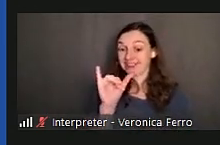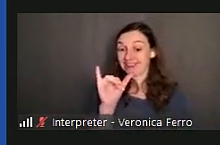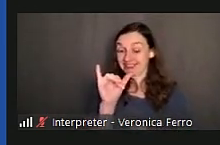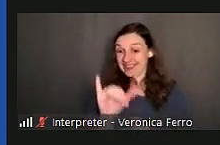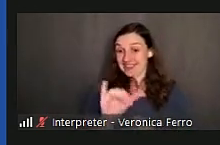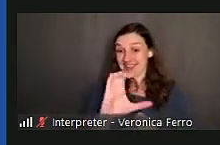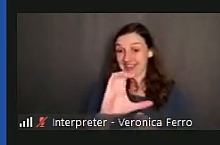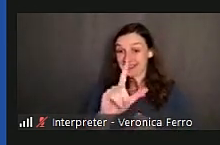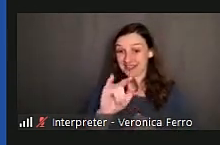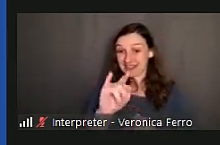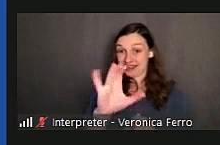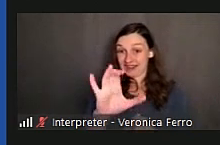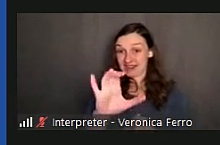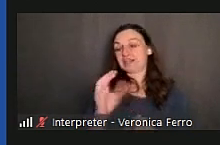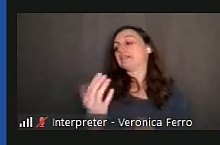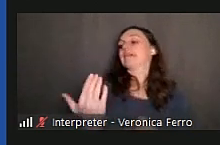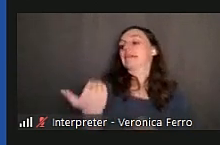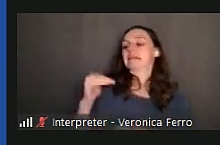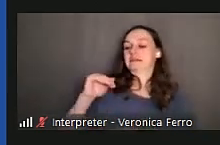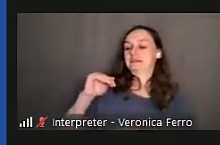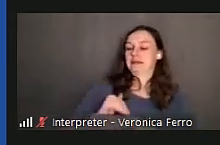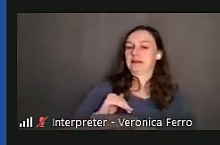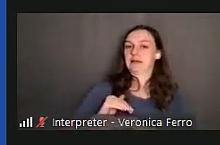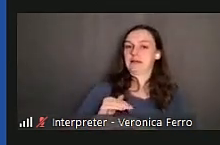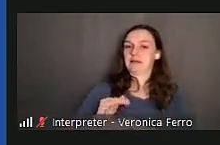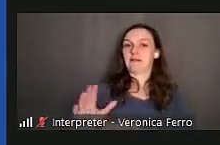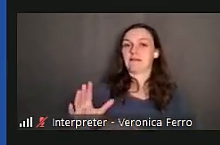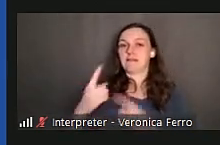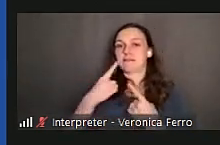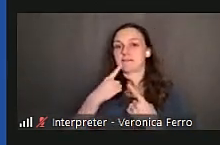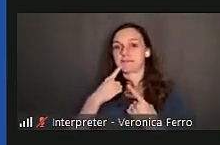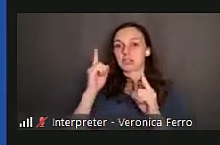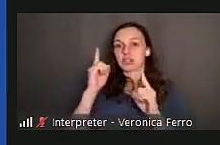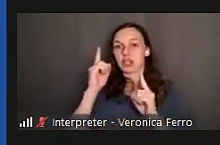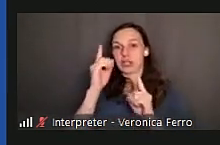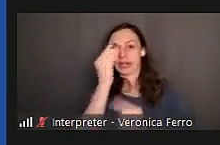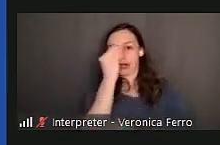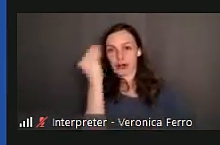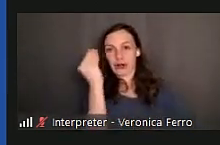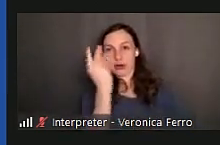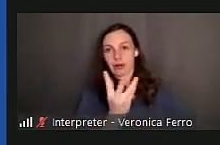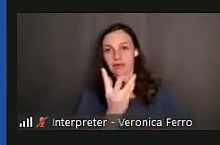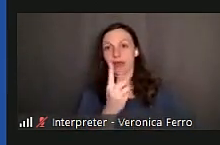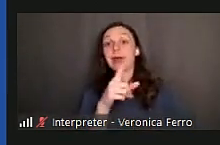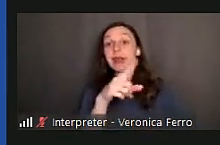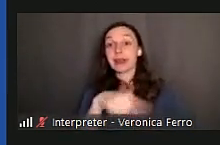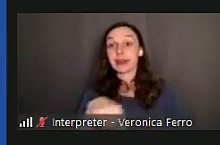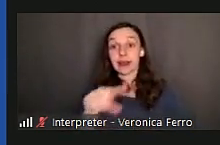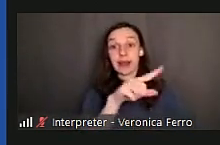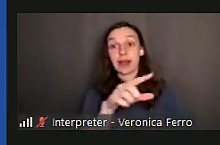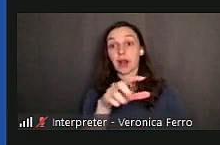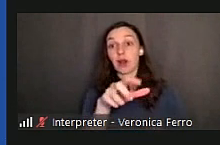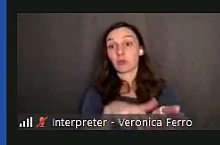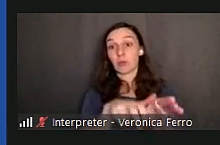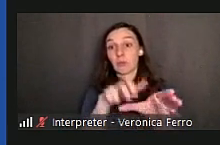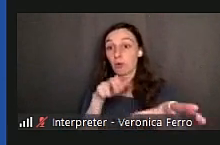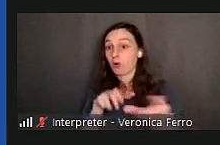of last night or this morning that they are being removed from the COVID-19 vaccine provider